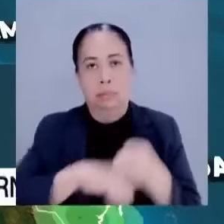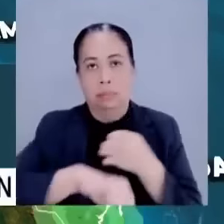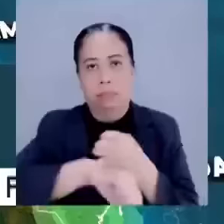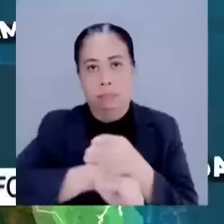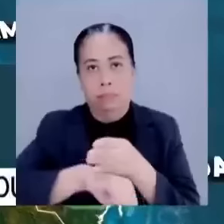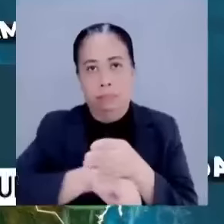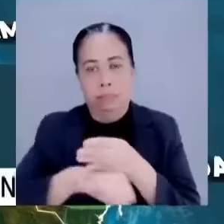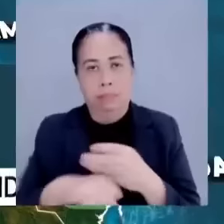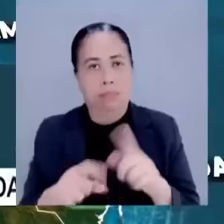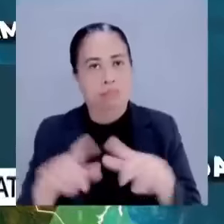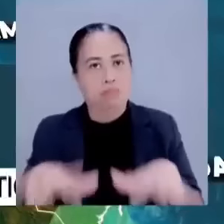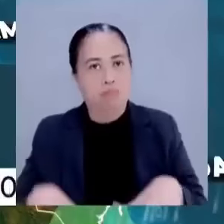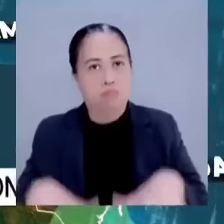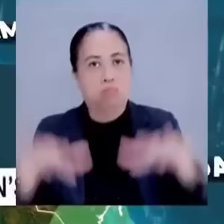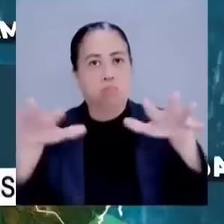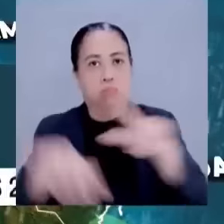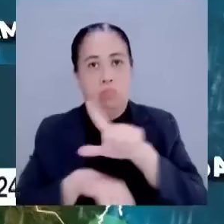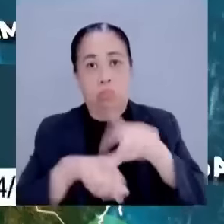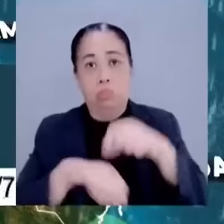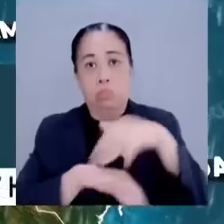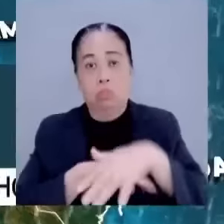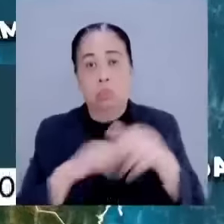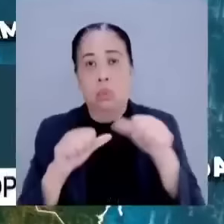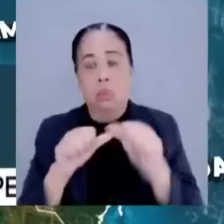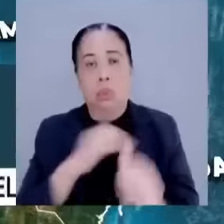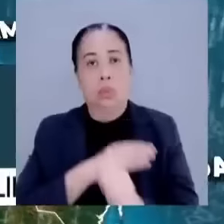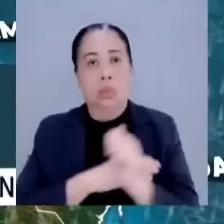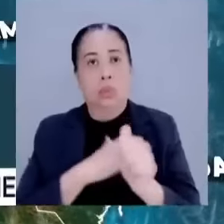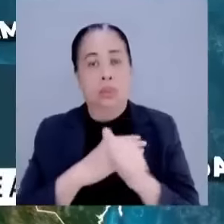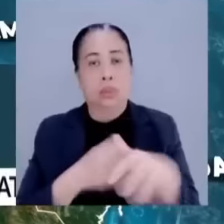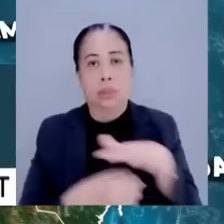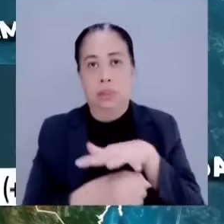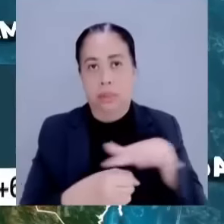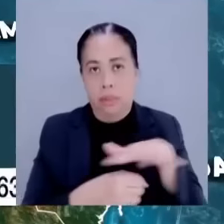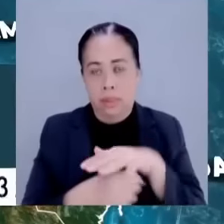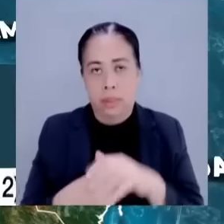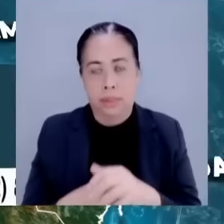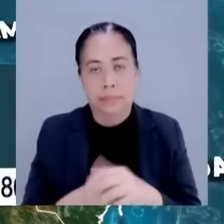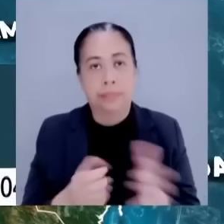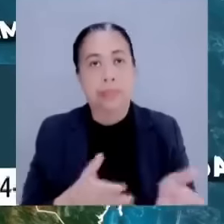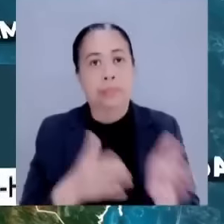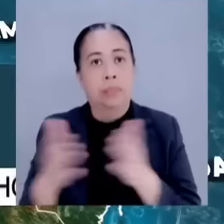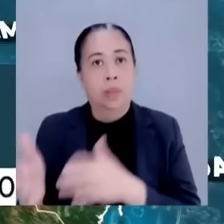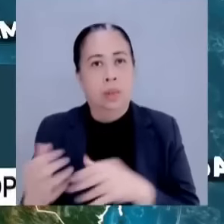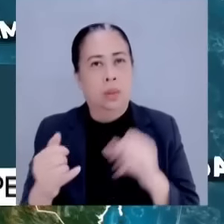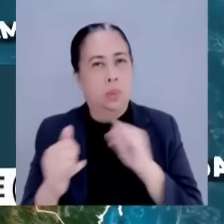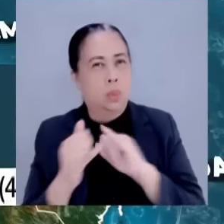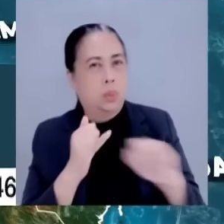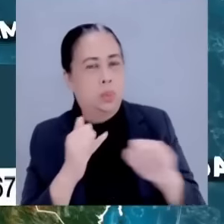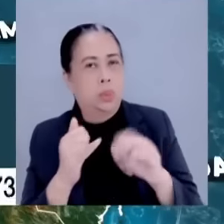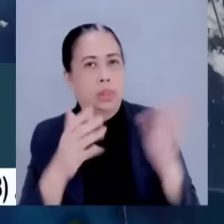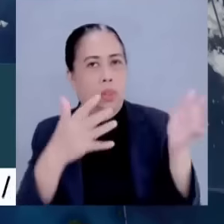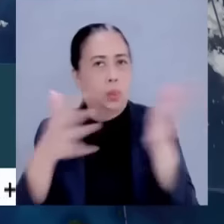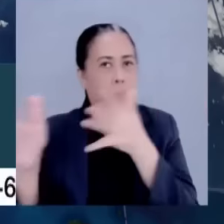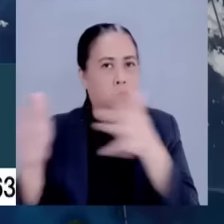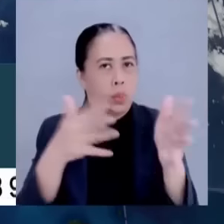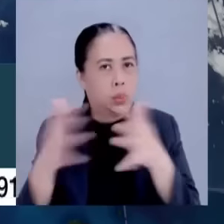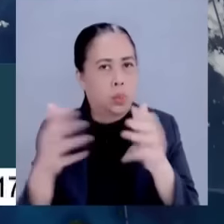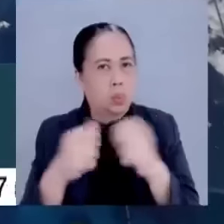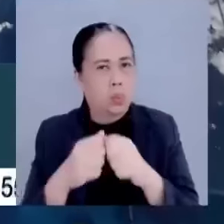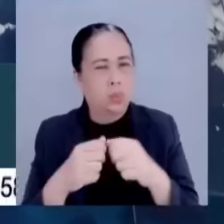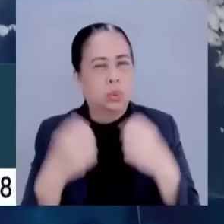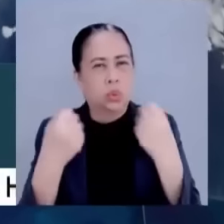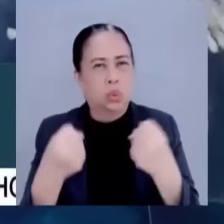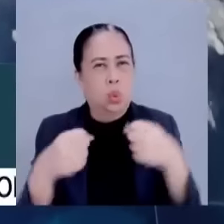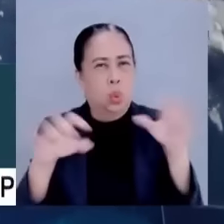Serious flooding and landslides continue to threaten these areas. Meanwhile, the trough or extension of a typhoon will also bring gusty winds